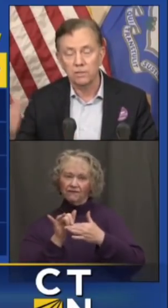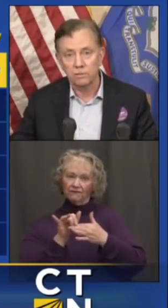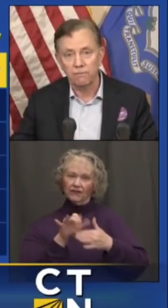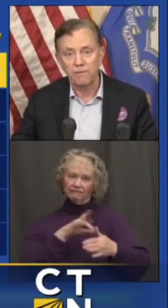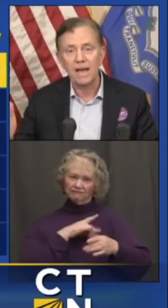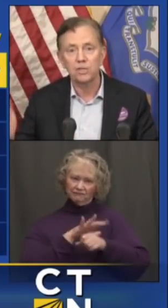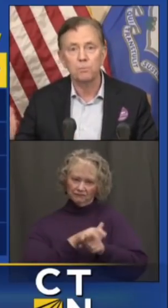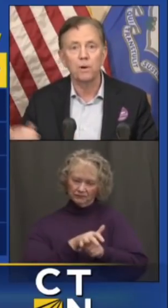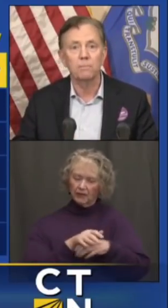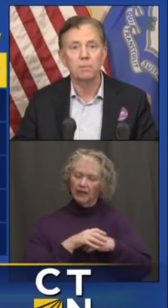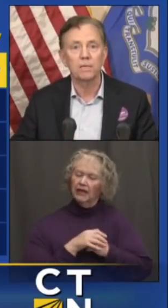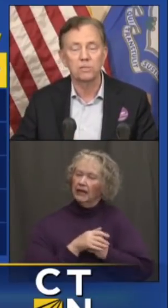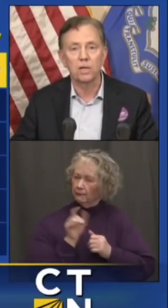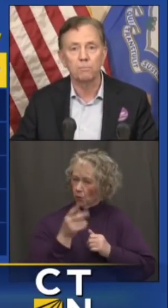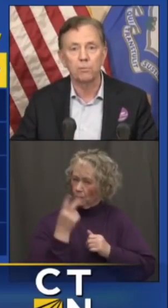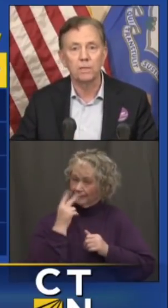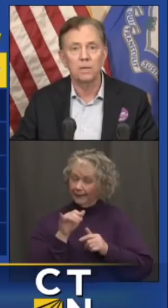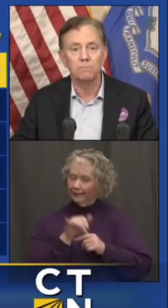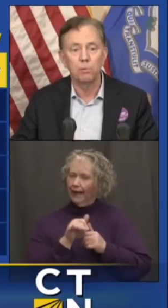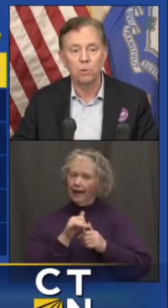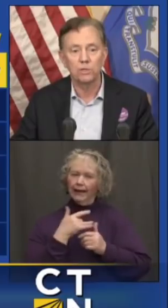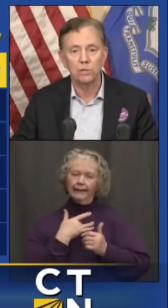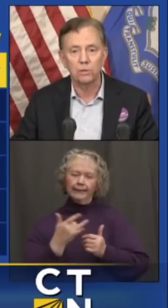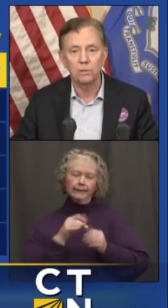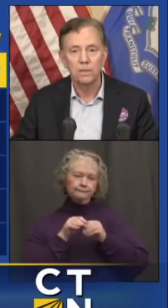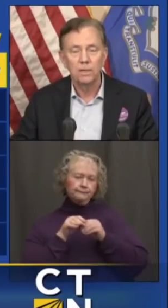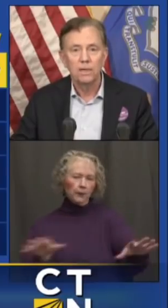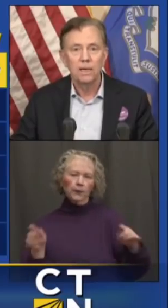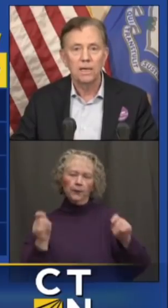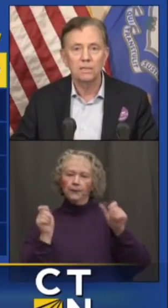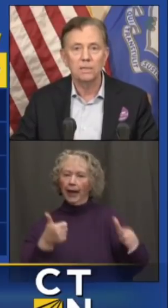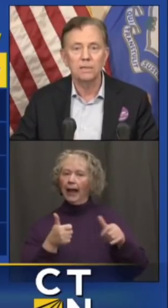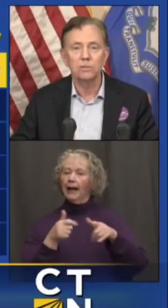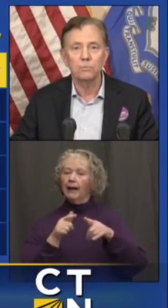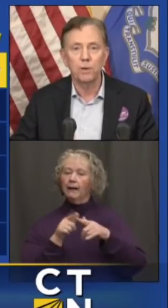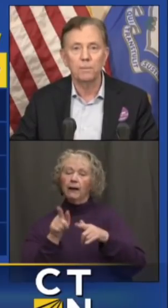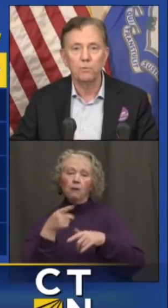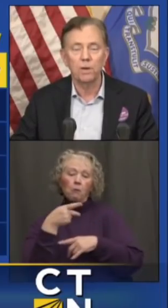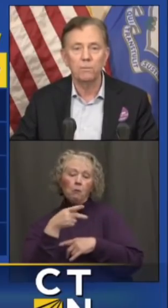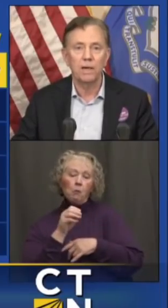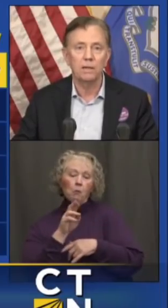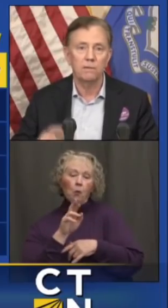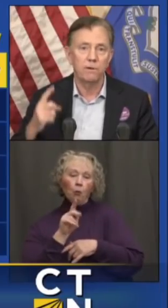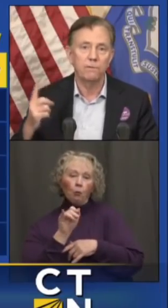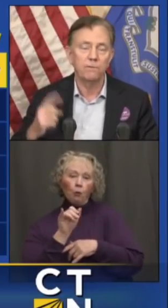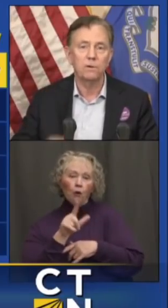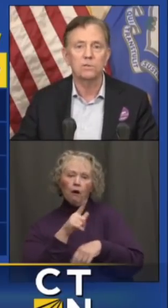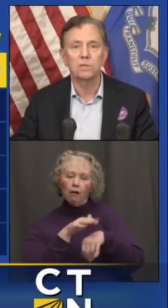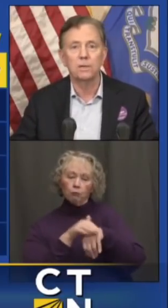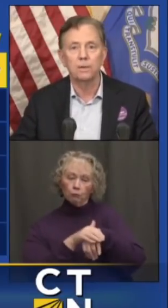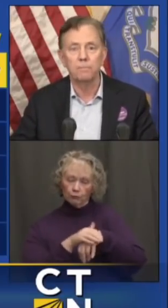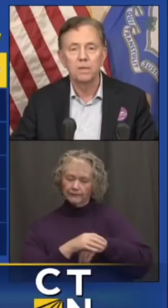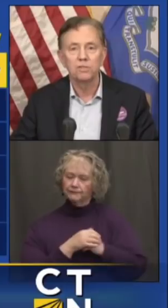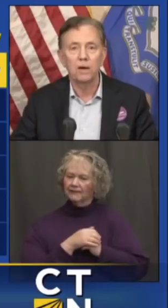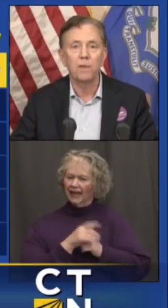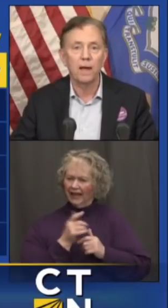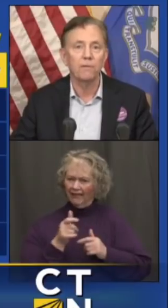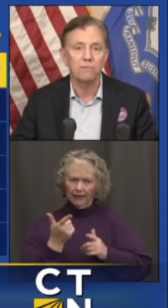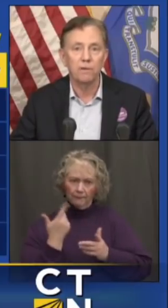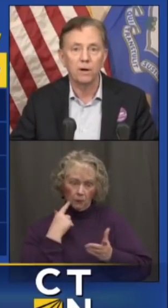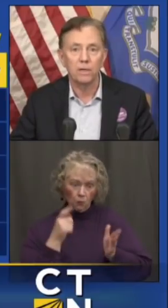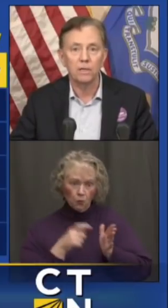for a fast spread in places like Britain and Portugal. And as you probably read, we had the very first